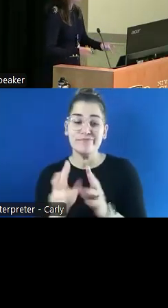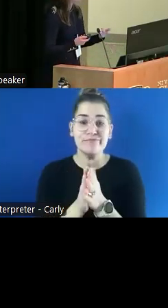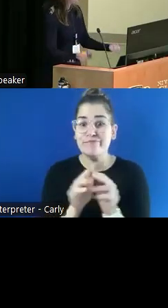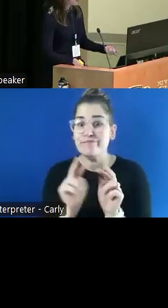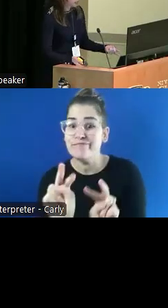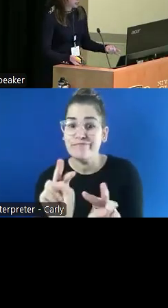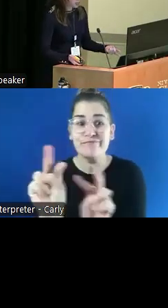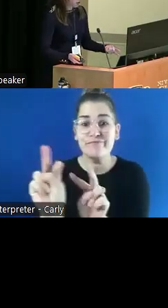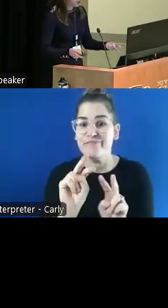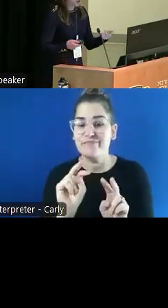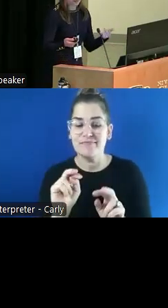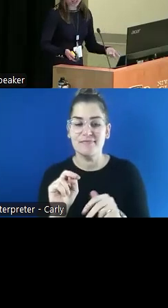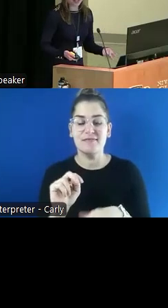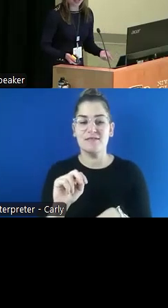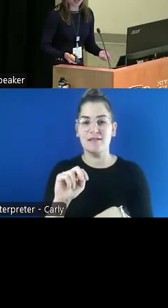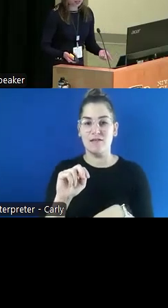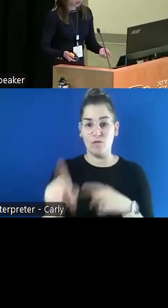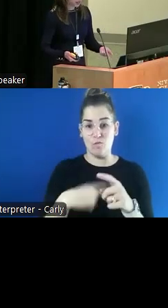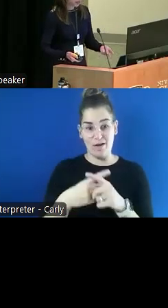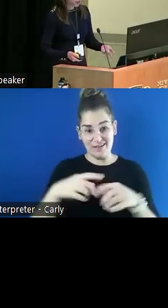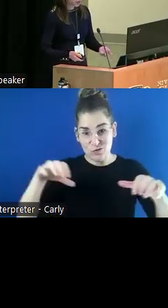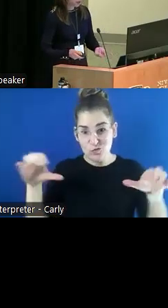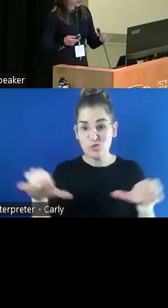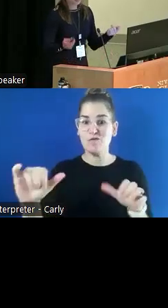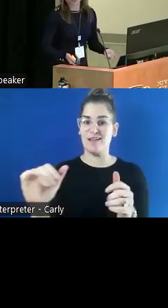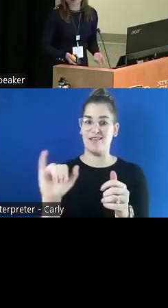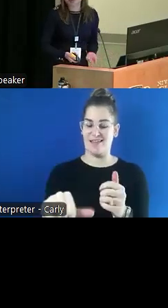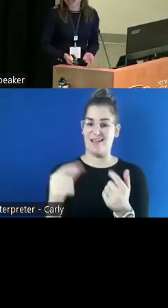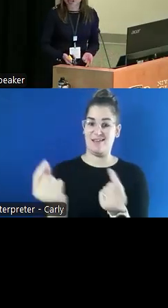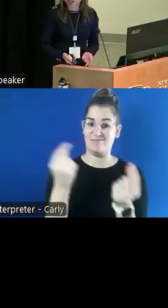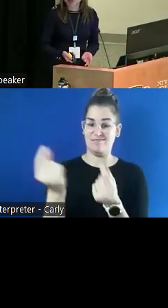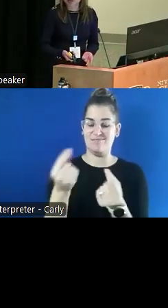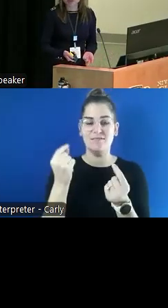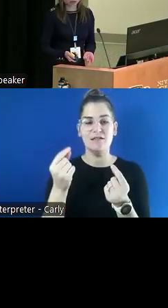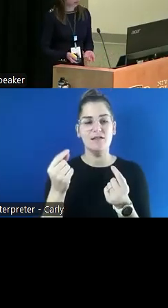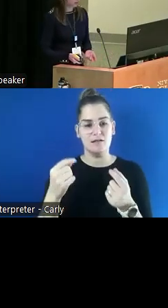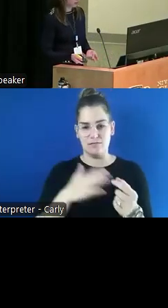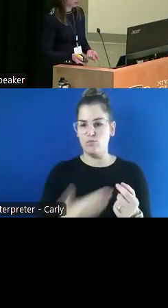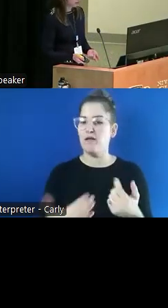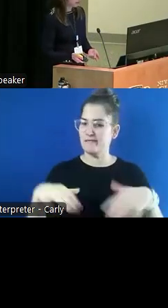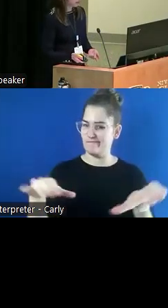to feel good when you complete the activity, the more likely we will take action.